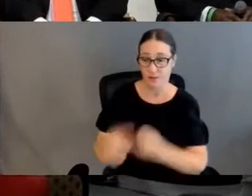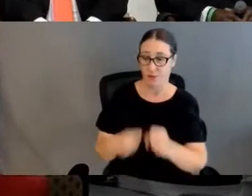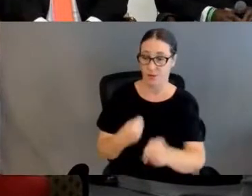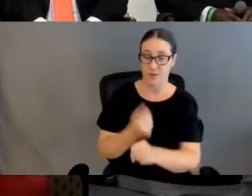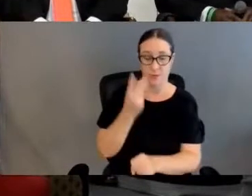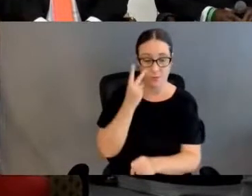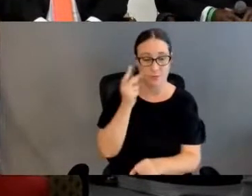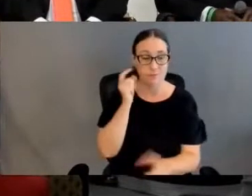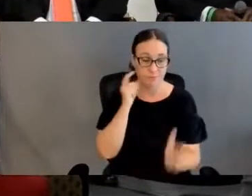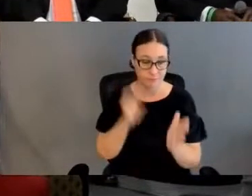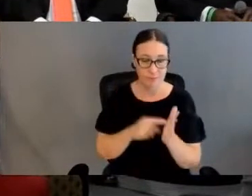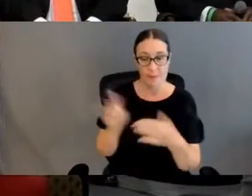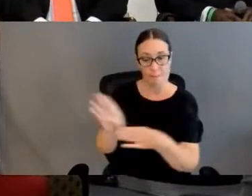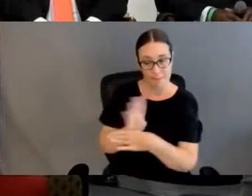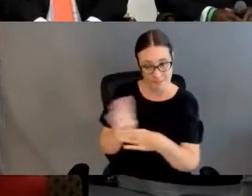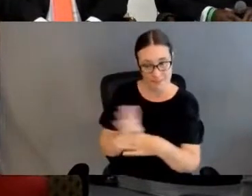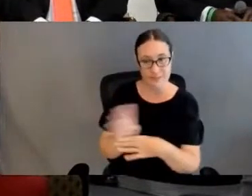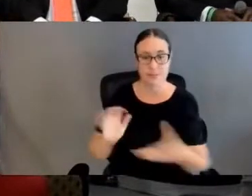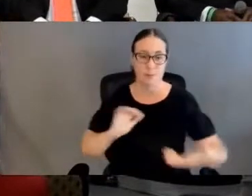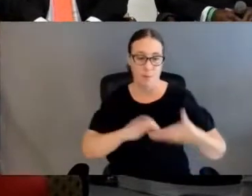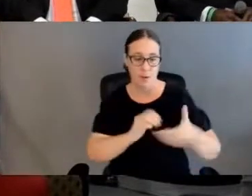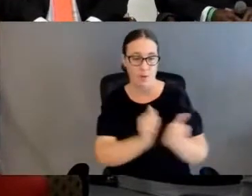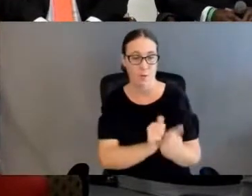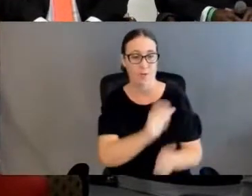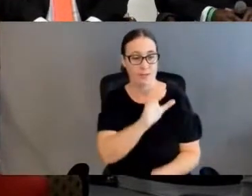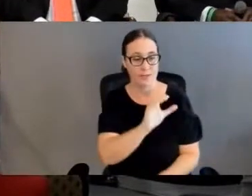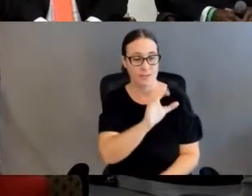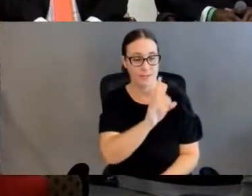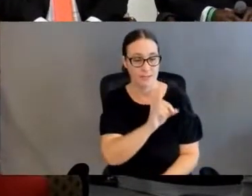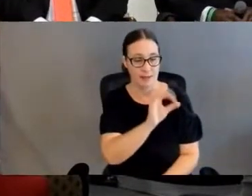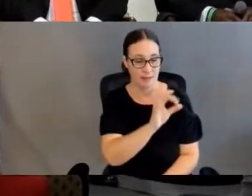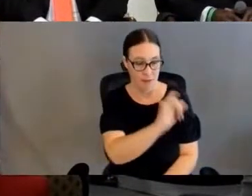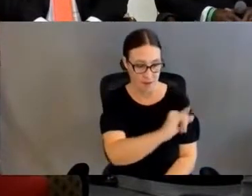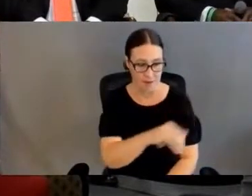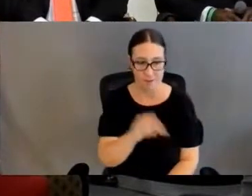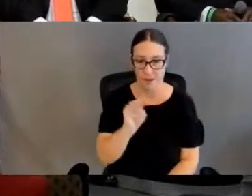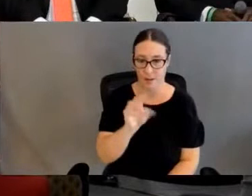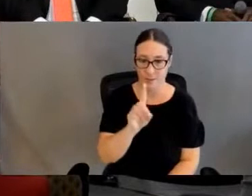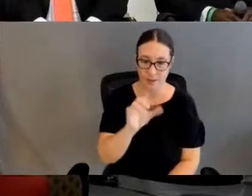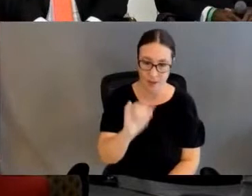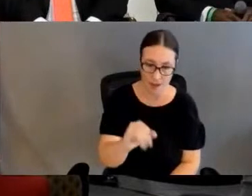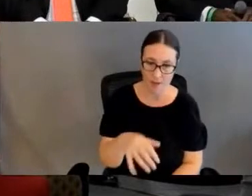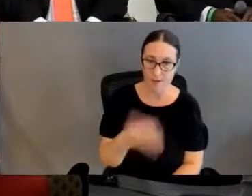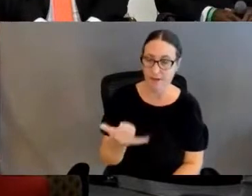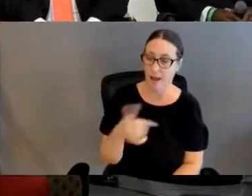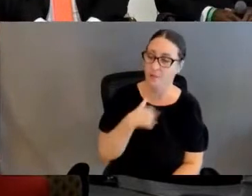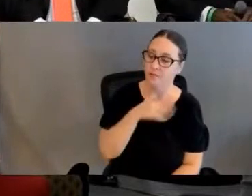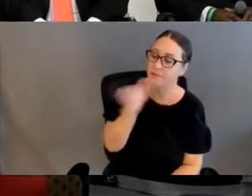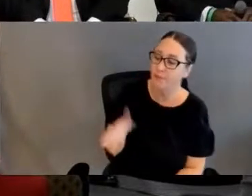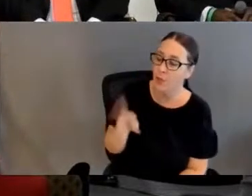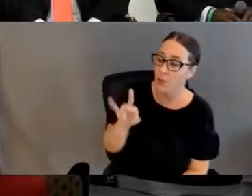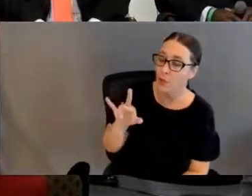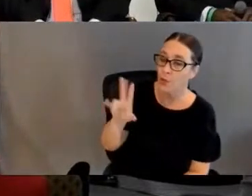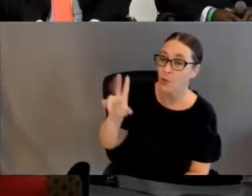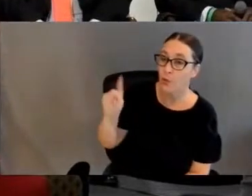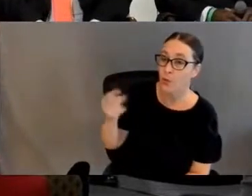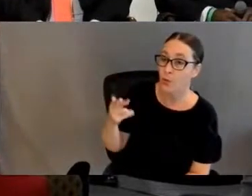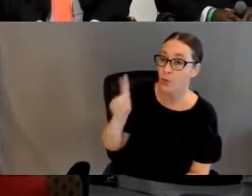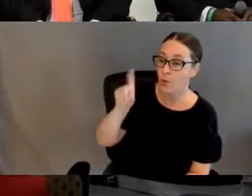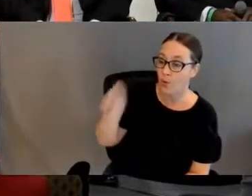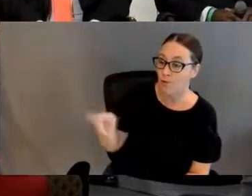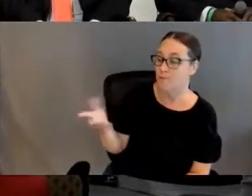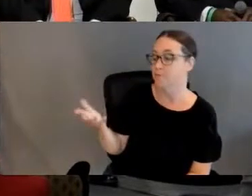terms of partnering with CDFIs and MDIs. And I wanted to turn to you, Ruth, to talk a little bit about why Google has